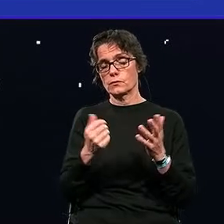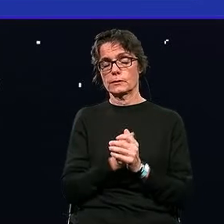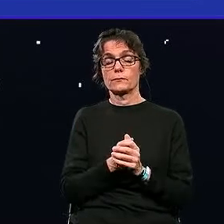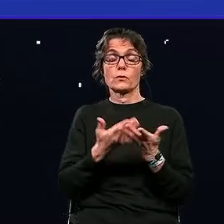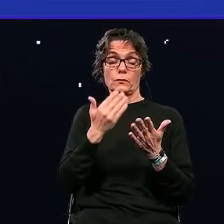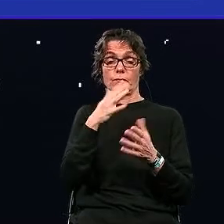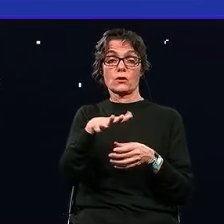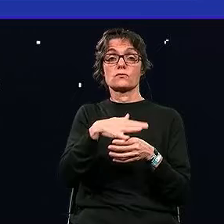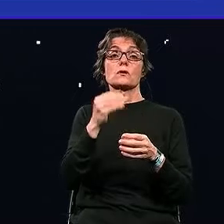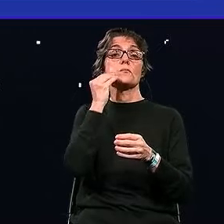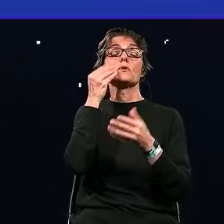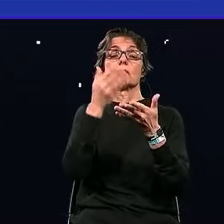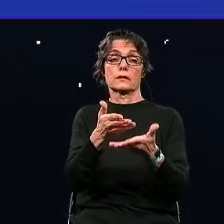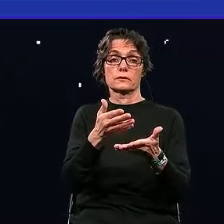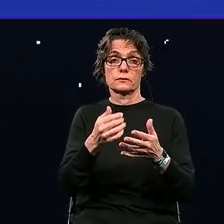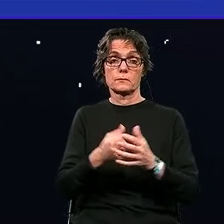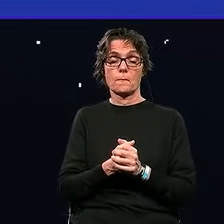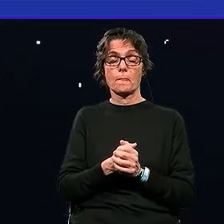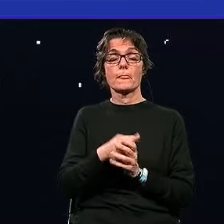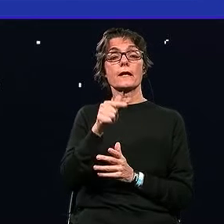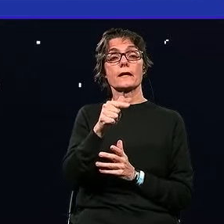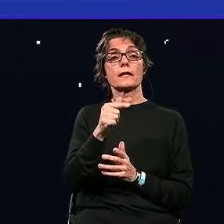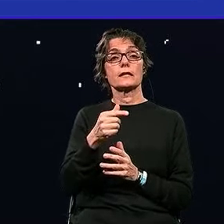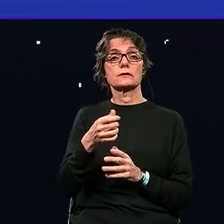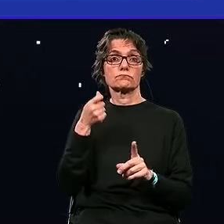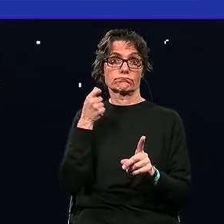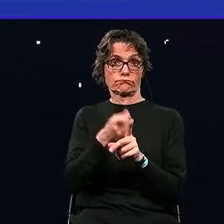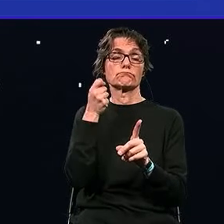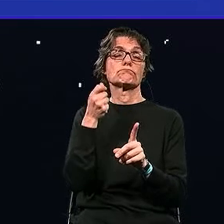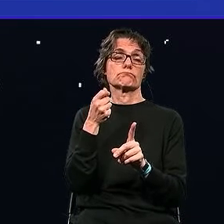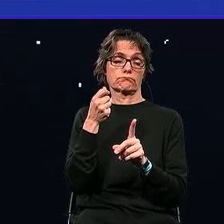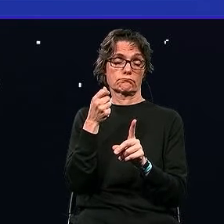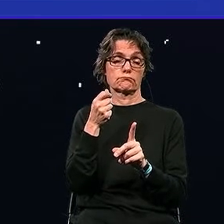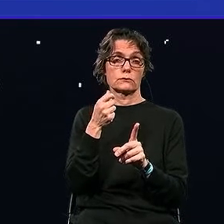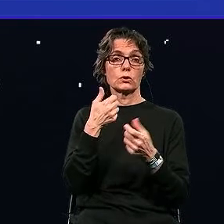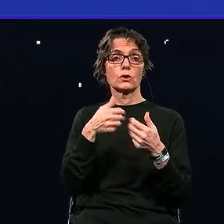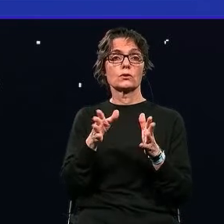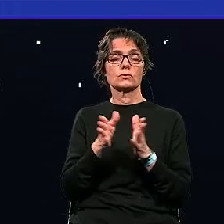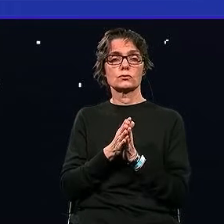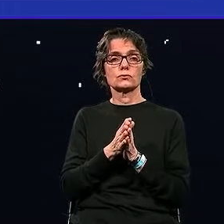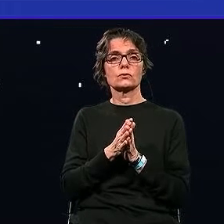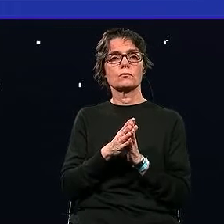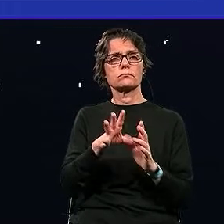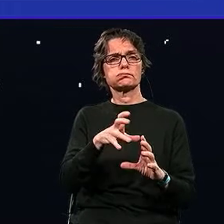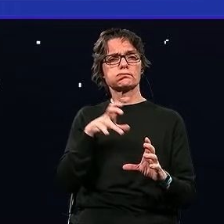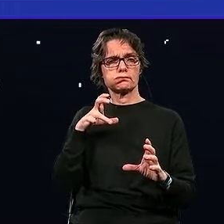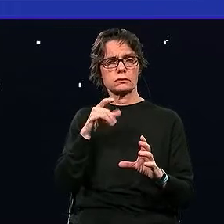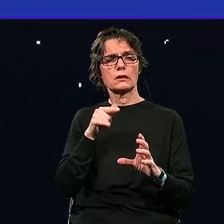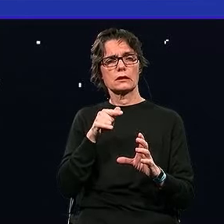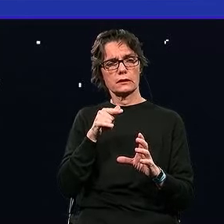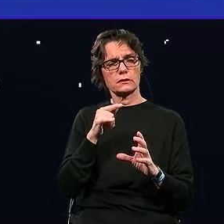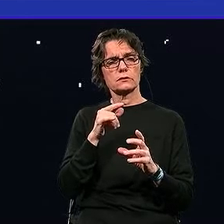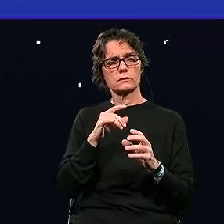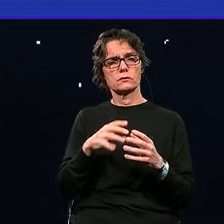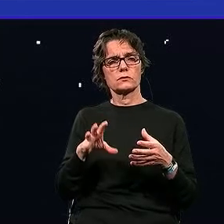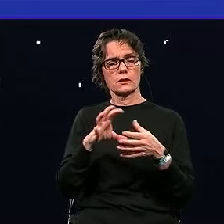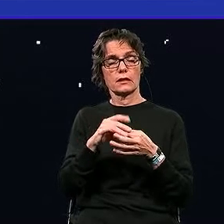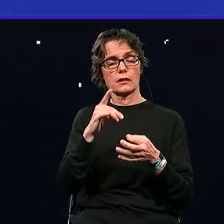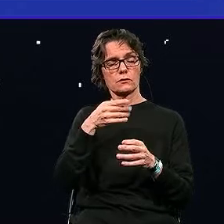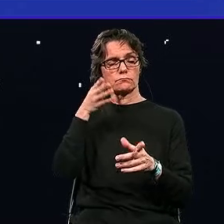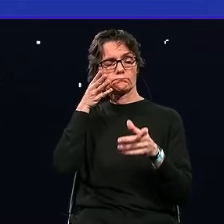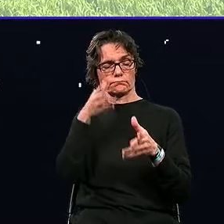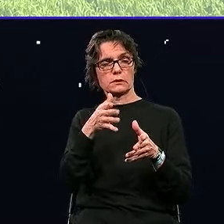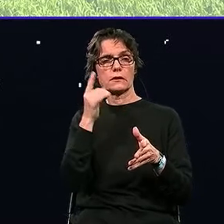context, that's the situation we're in. This is the challenge. It's all about cumulative emissions that matter, and that's what we need to